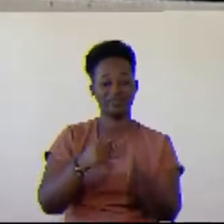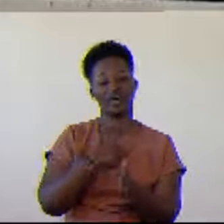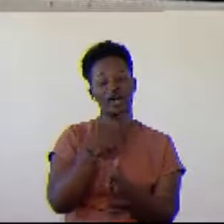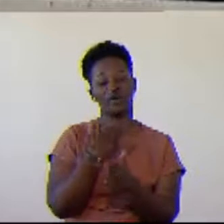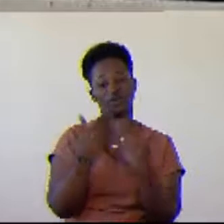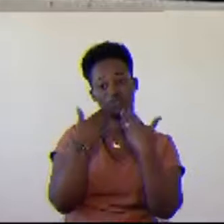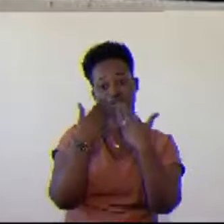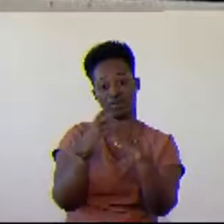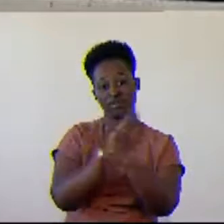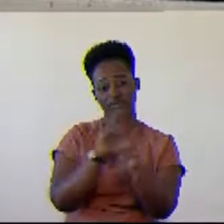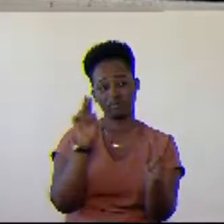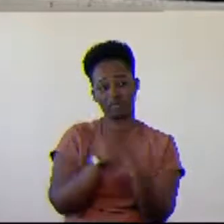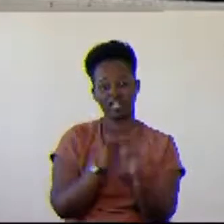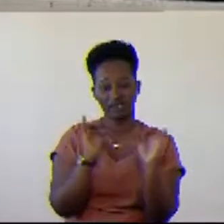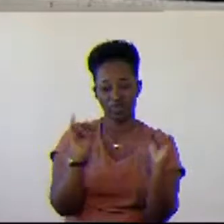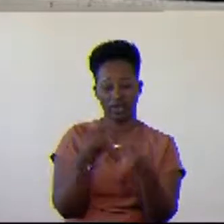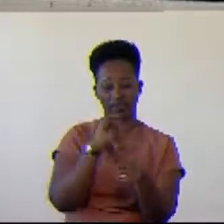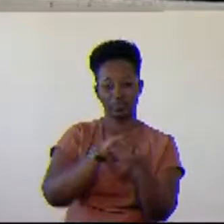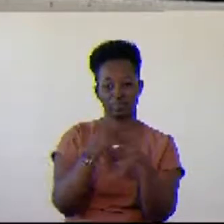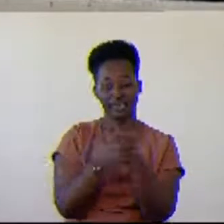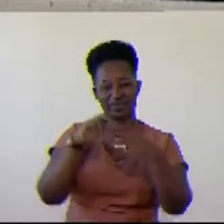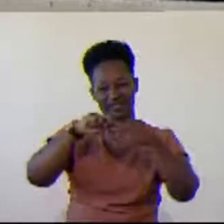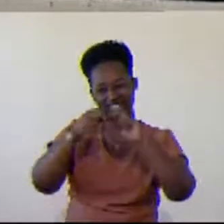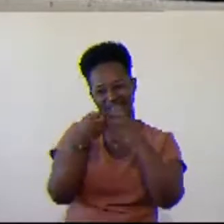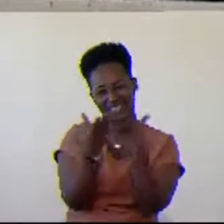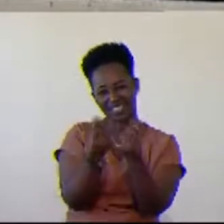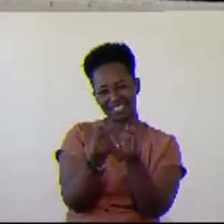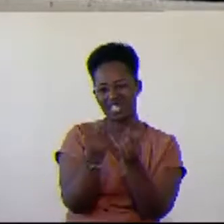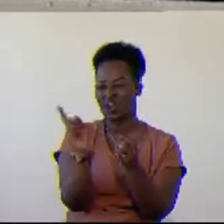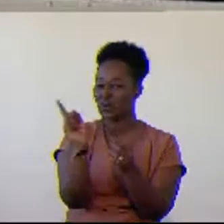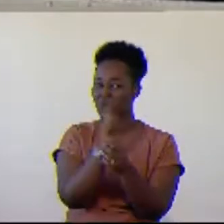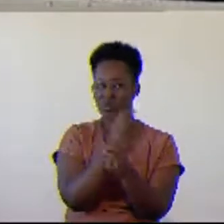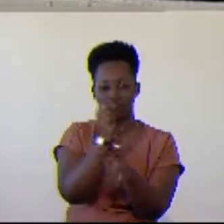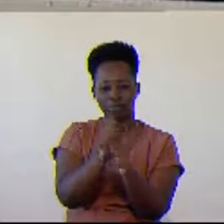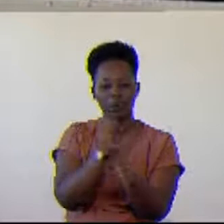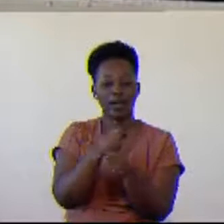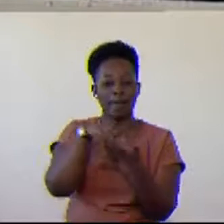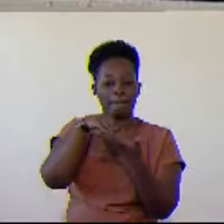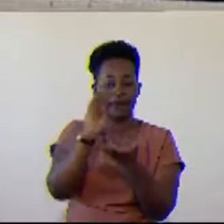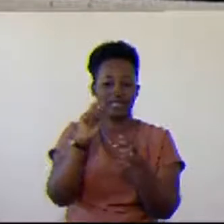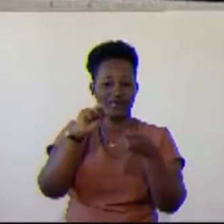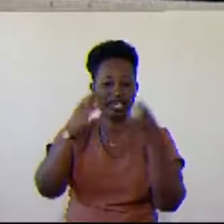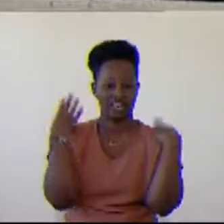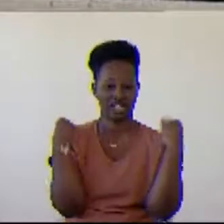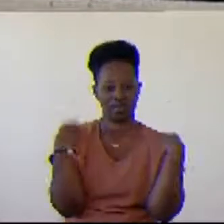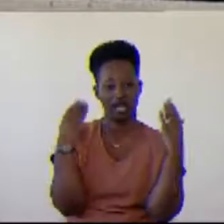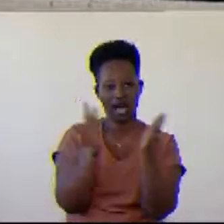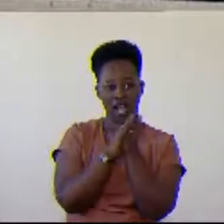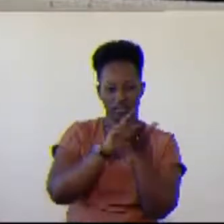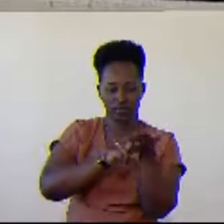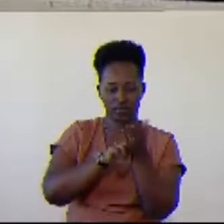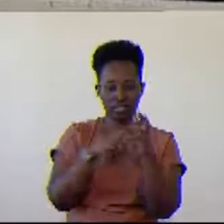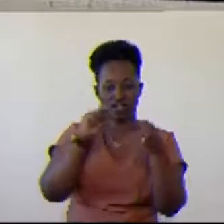As I told you, try to make physics easy. So do lots of experiments and use physics to explain